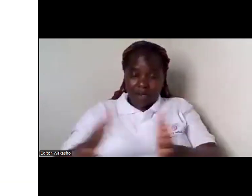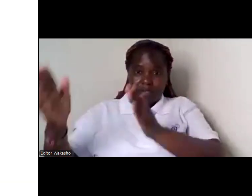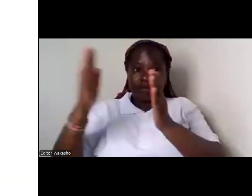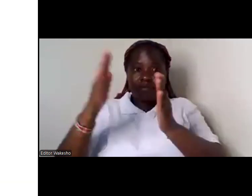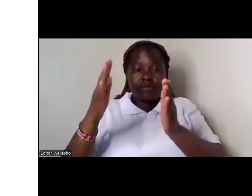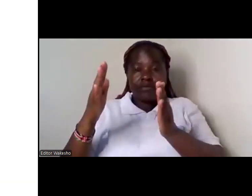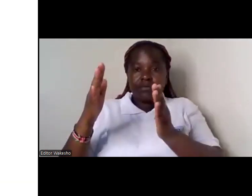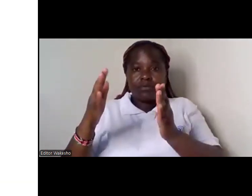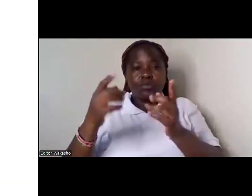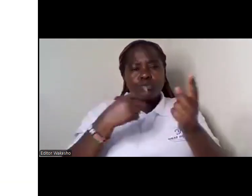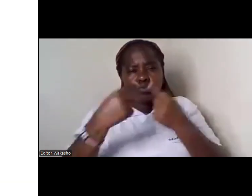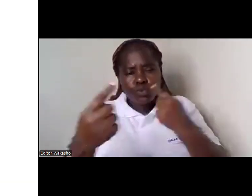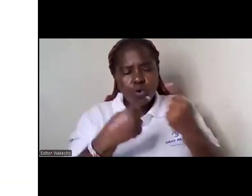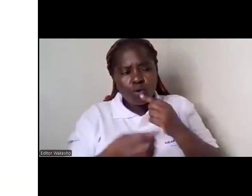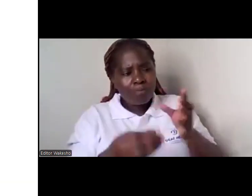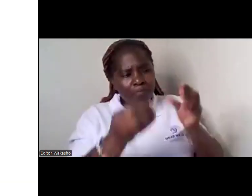to talk to your doctor.